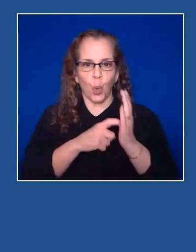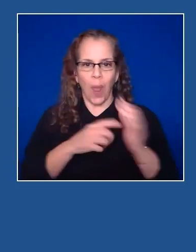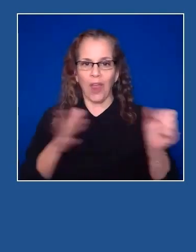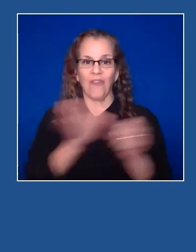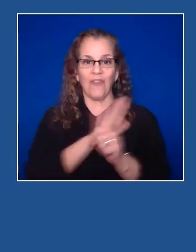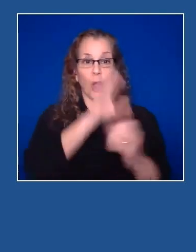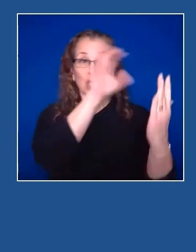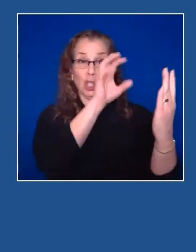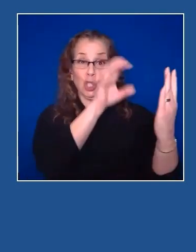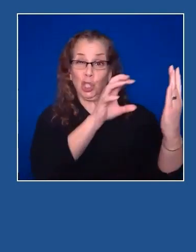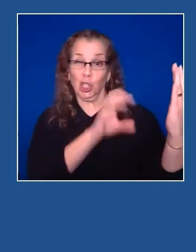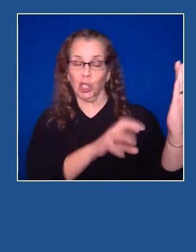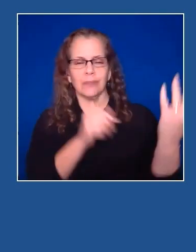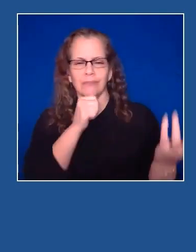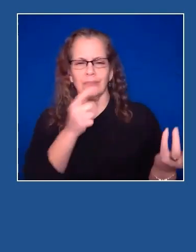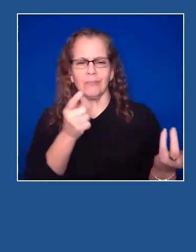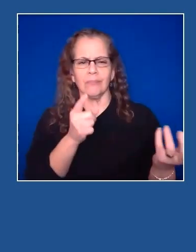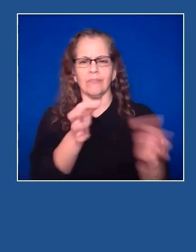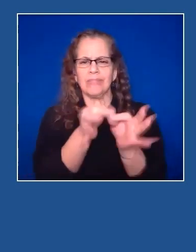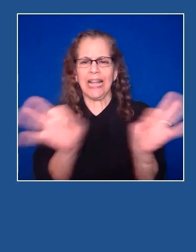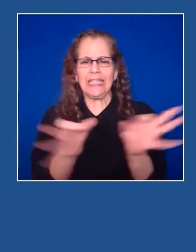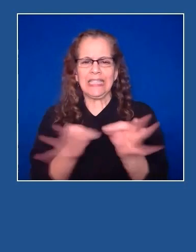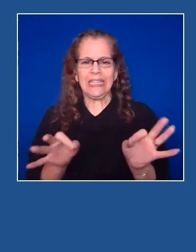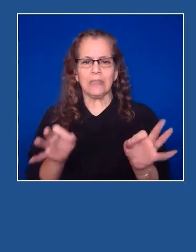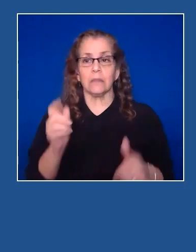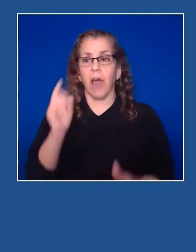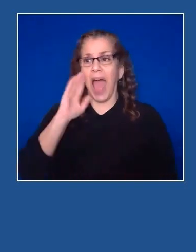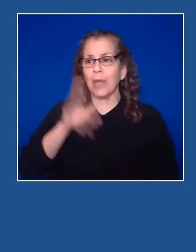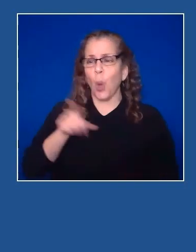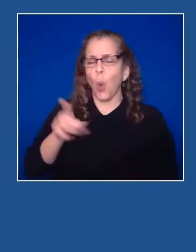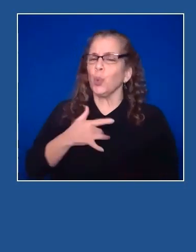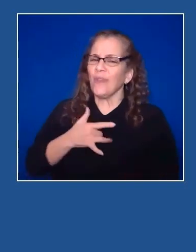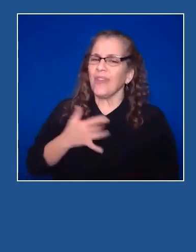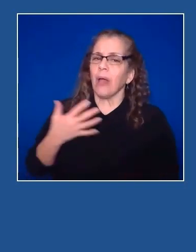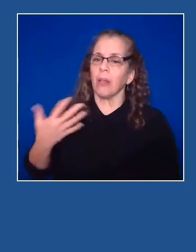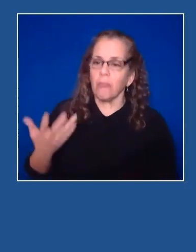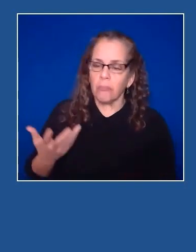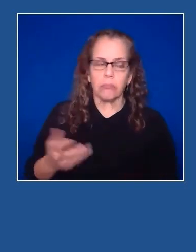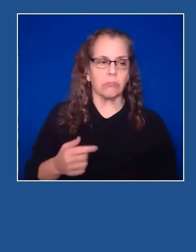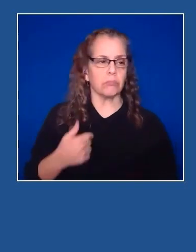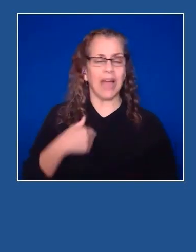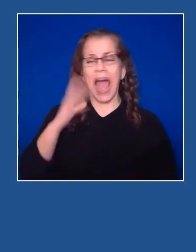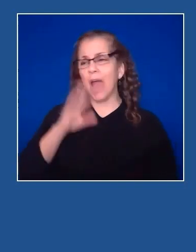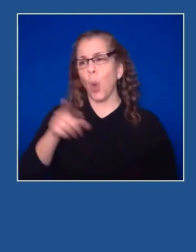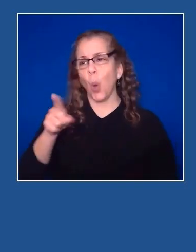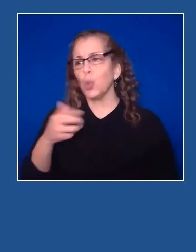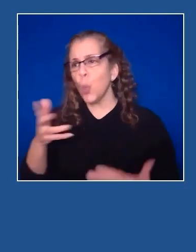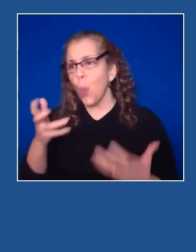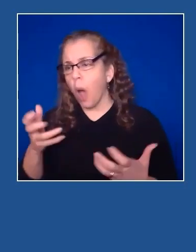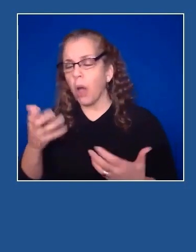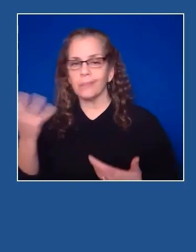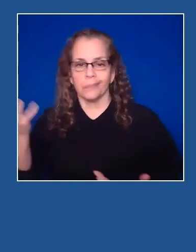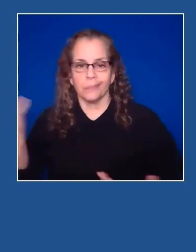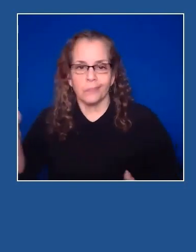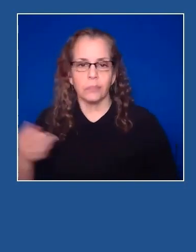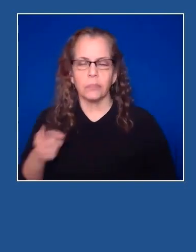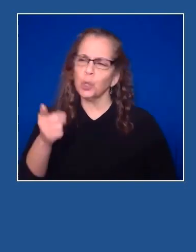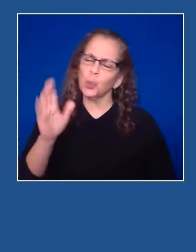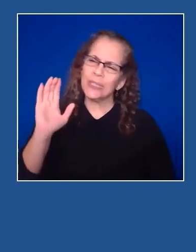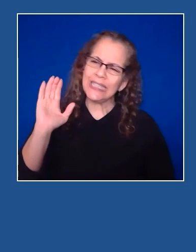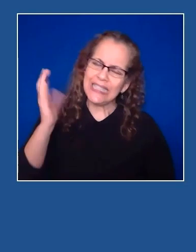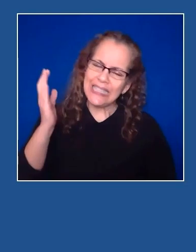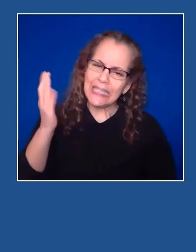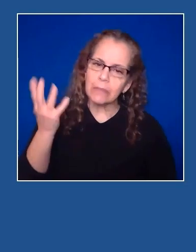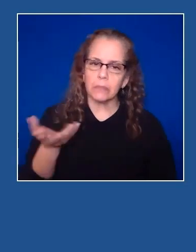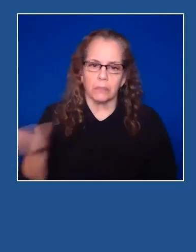paragraphs. They're just things like, I know you feel blank, or I know you want this or that. You seem tired. You seem like